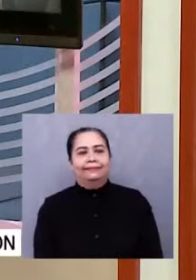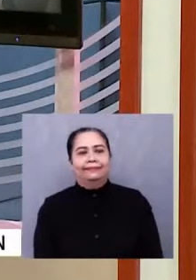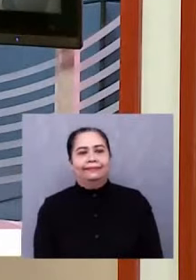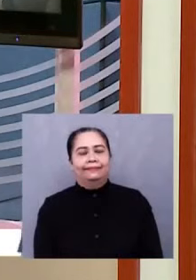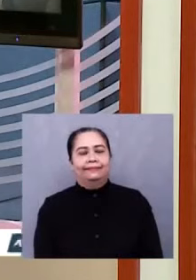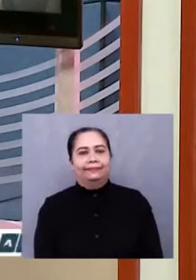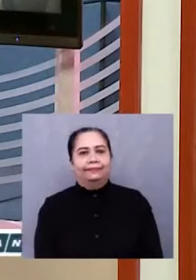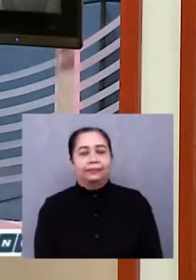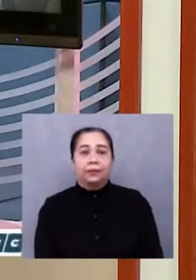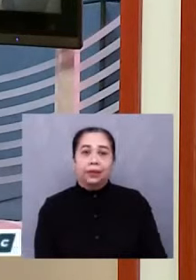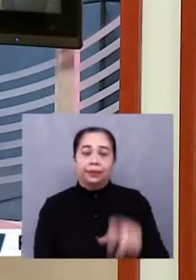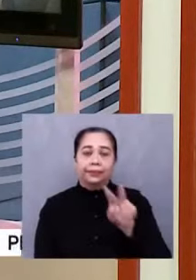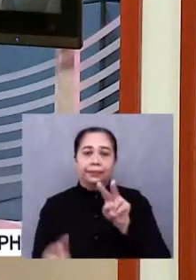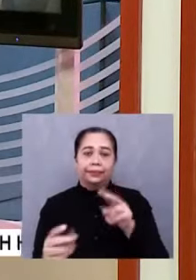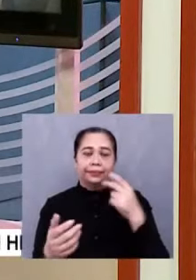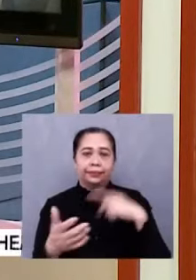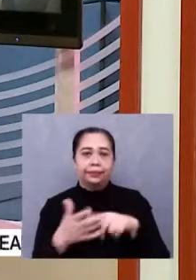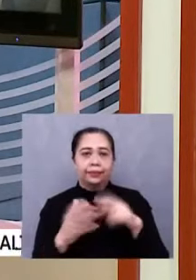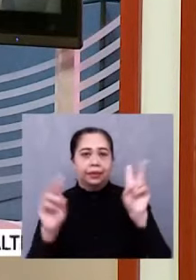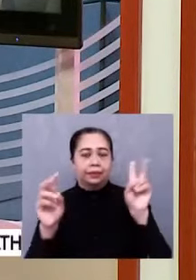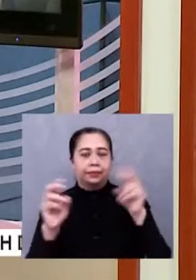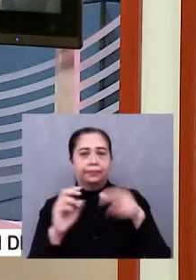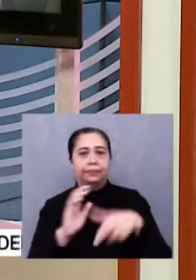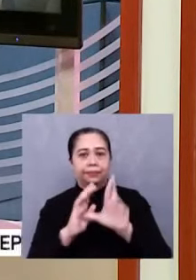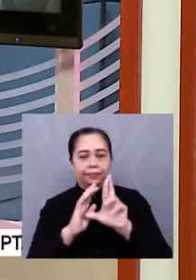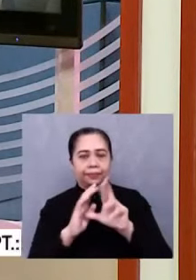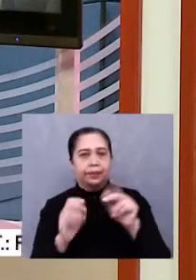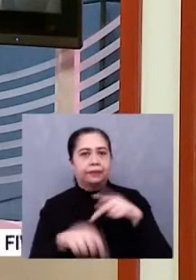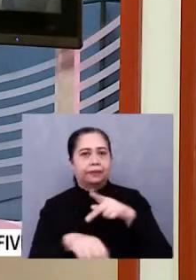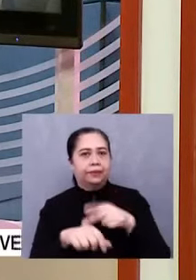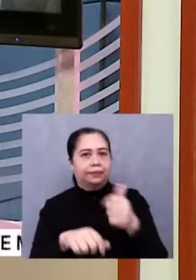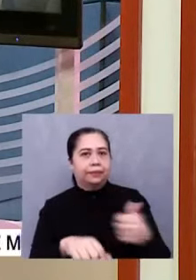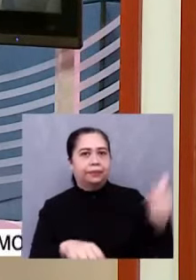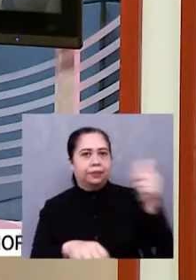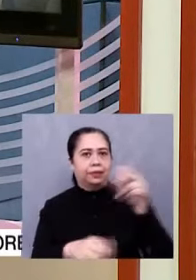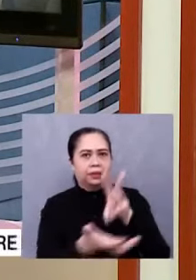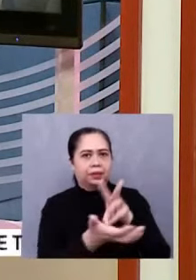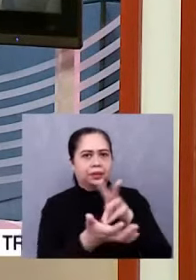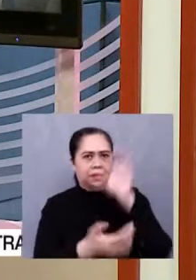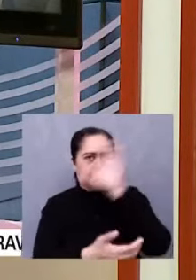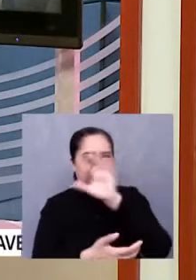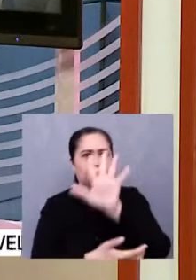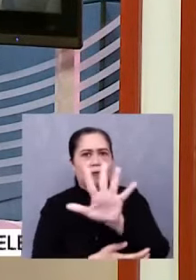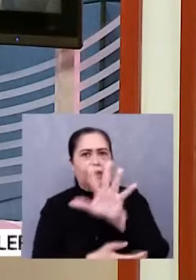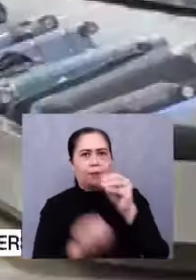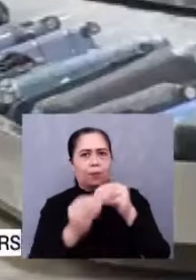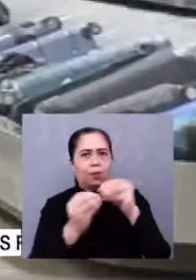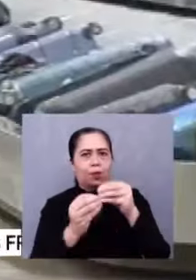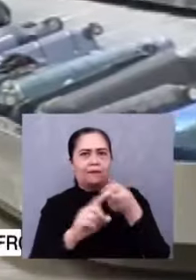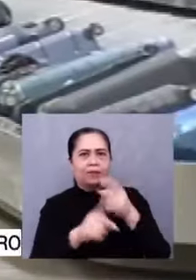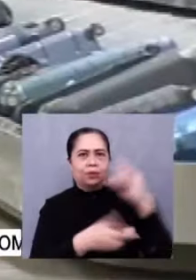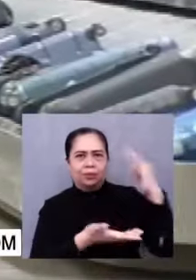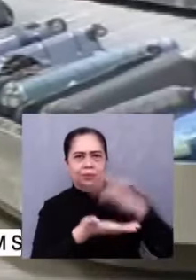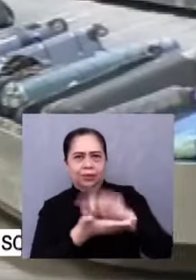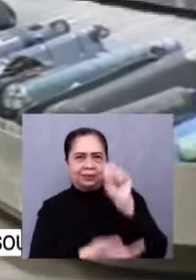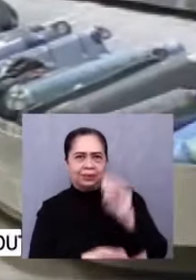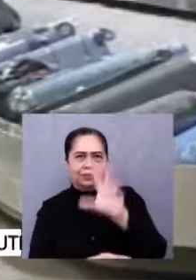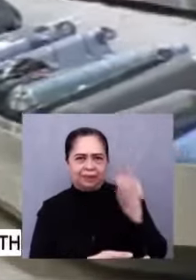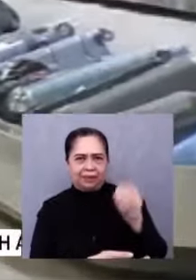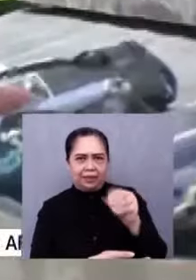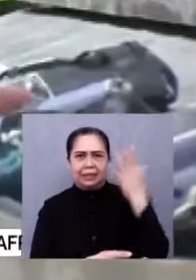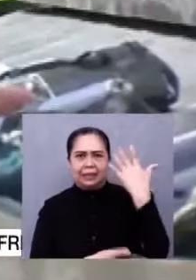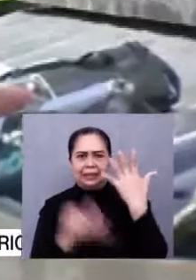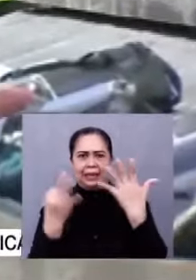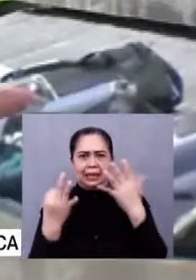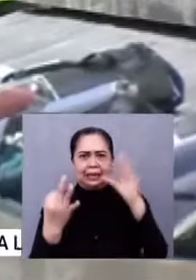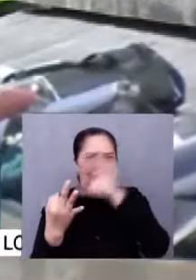Another look now at our top stories. Philippine authorities locate five more travelers from South Africa. They're part of the group of eight that were earlier